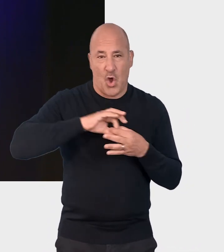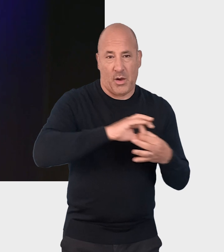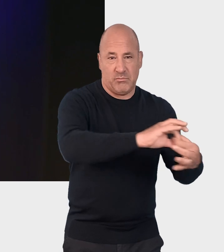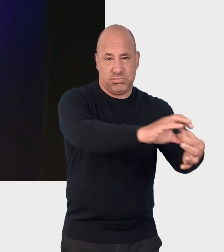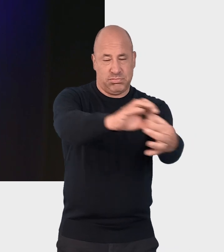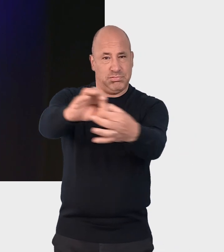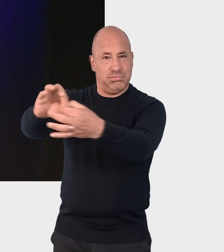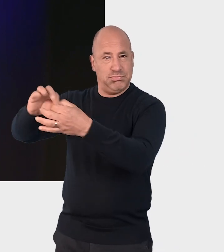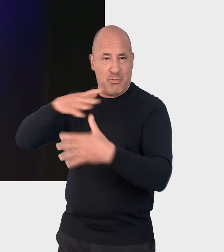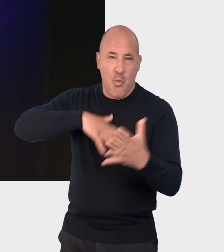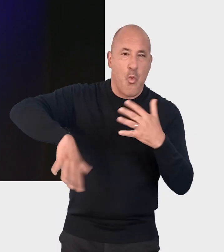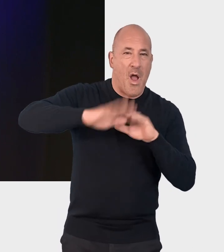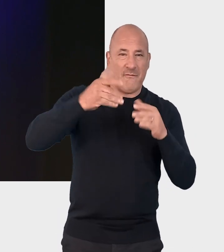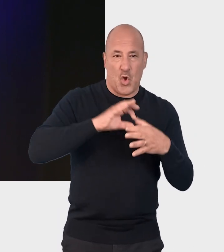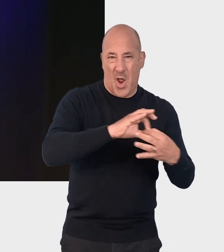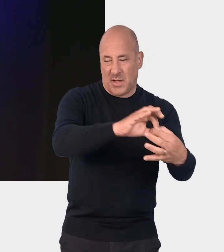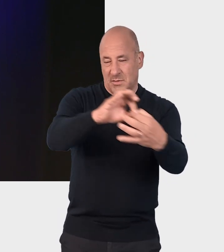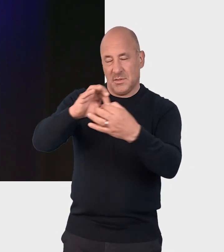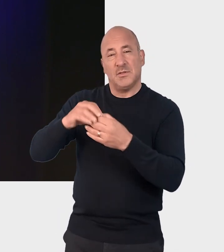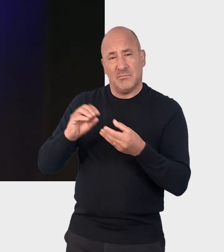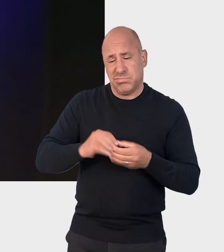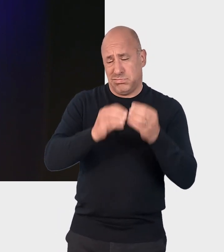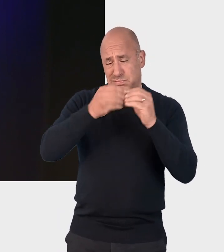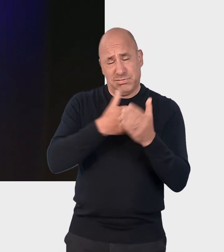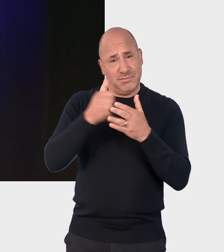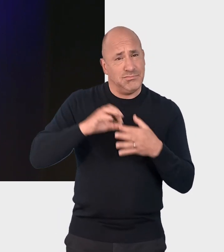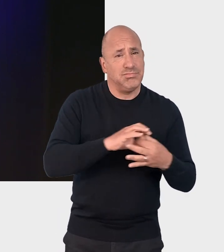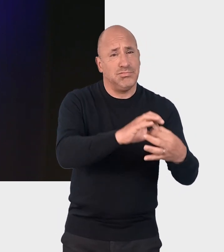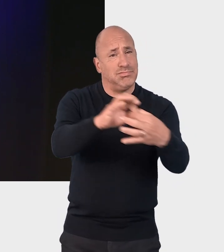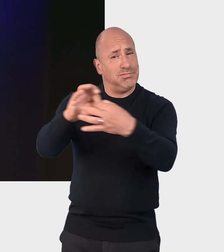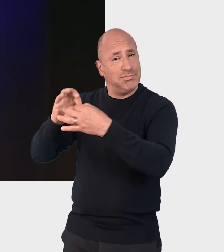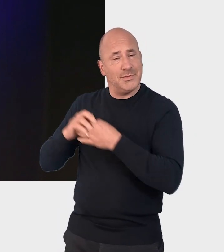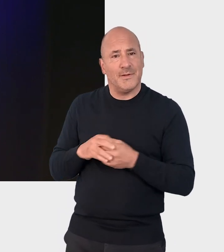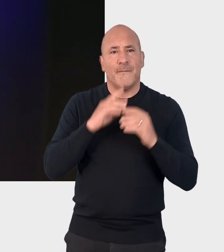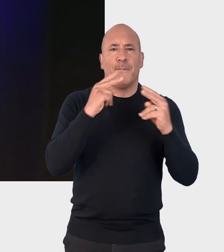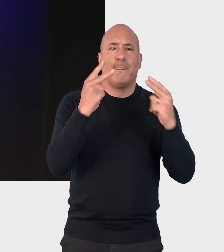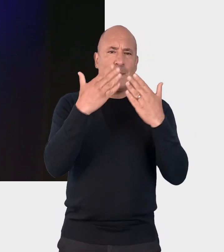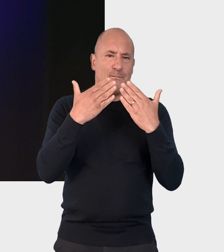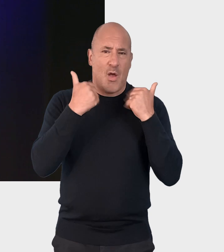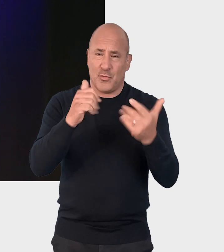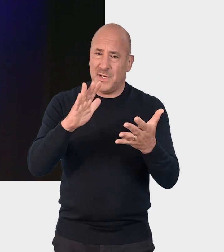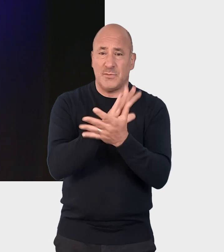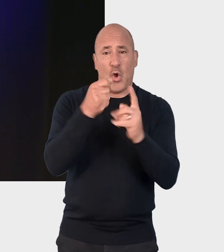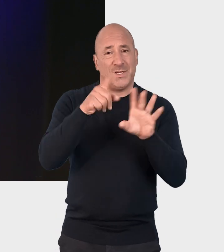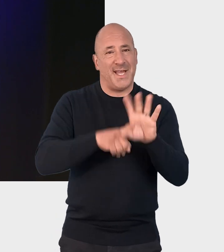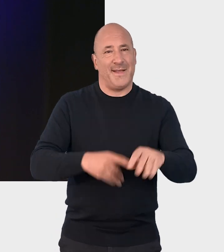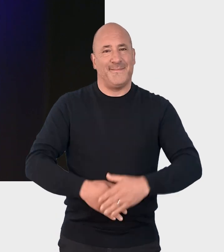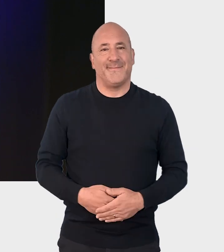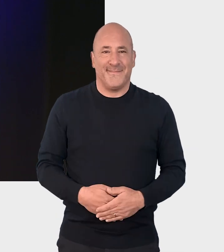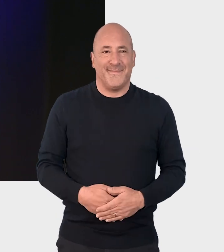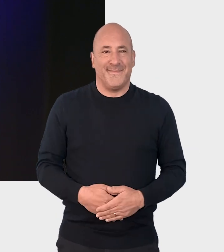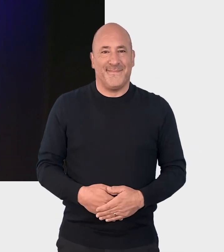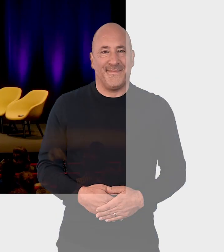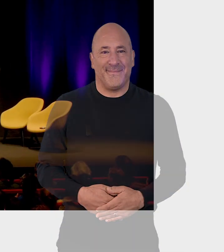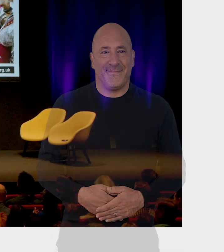in a virtuous circle where everyone, everywhere, is always connected, always creating. Thank you for listening.